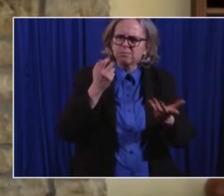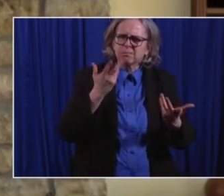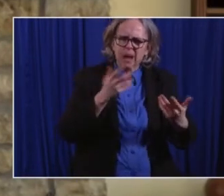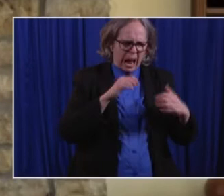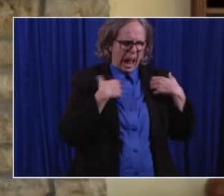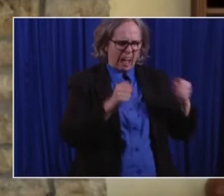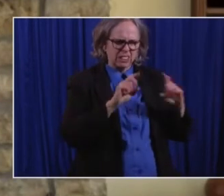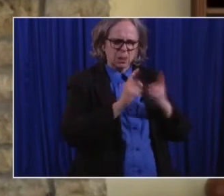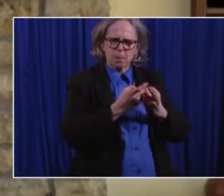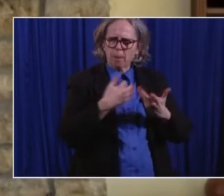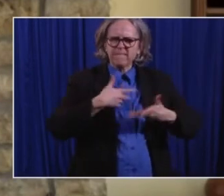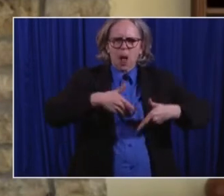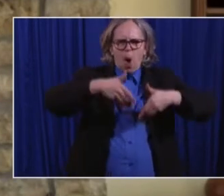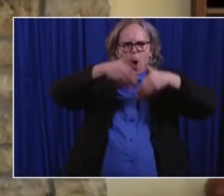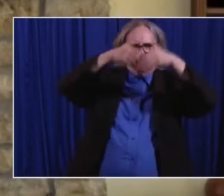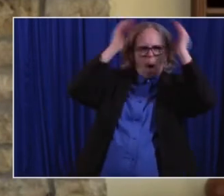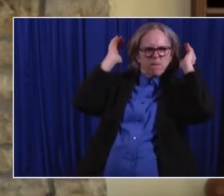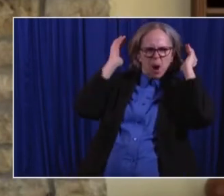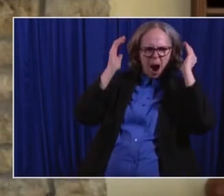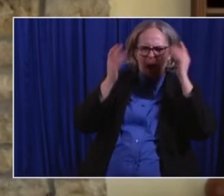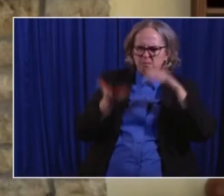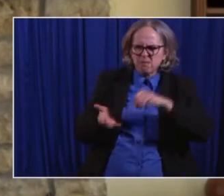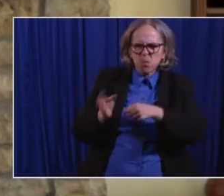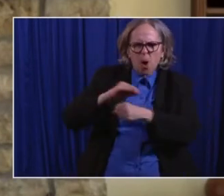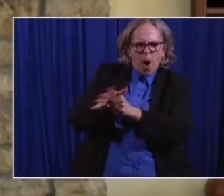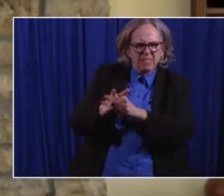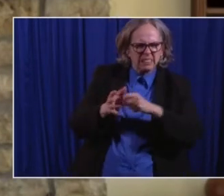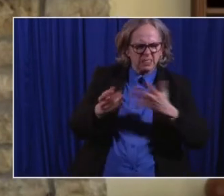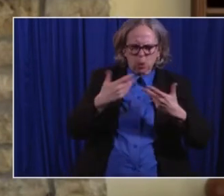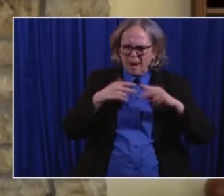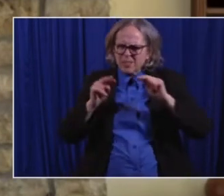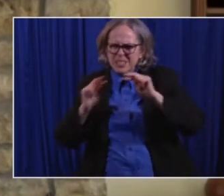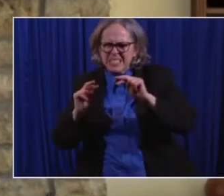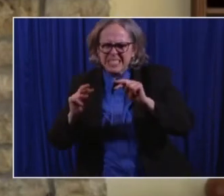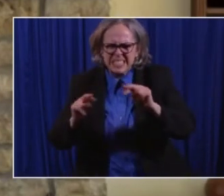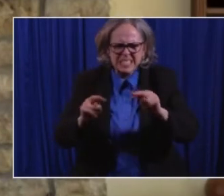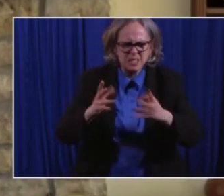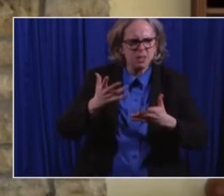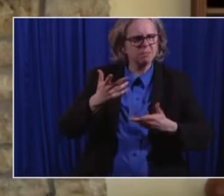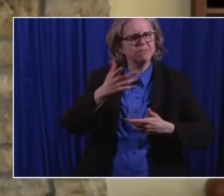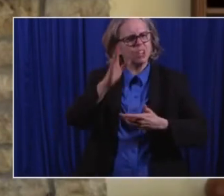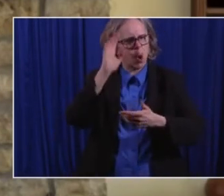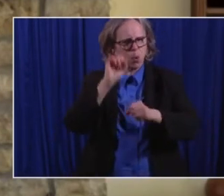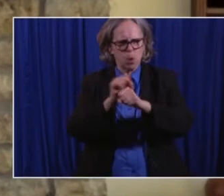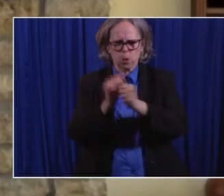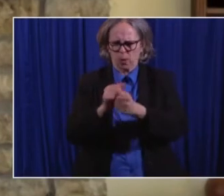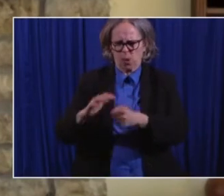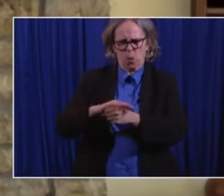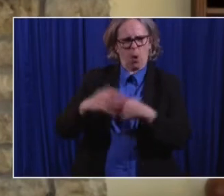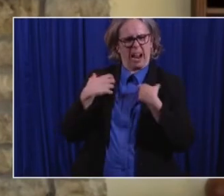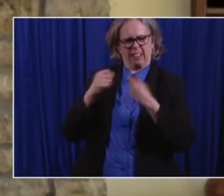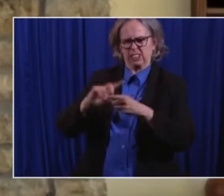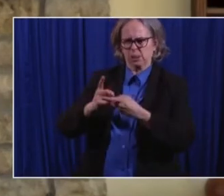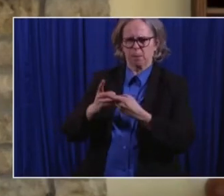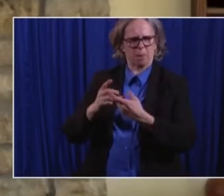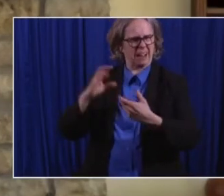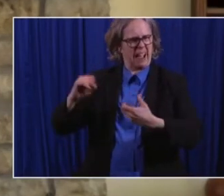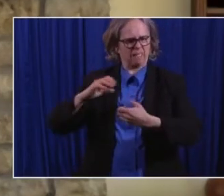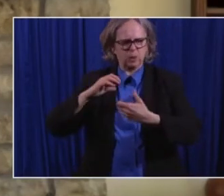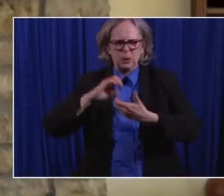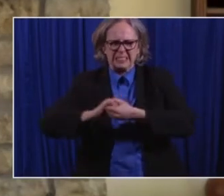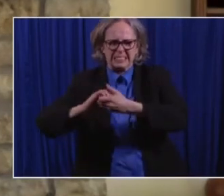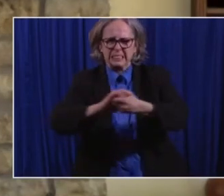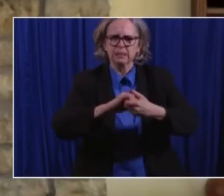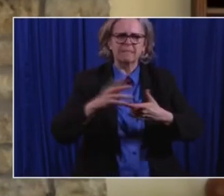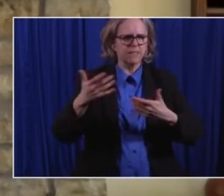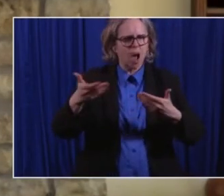continue to look at, continue to monitor, and continue to work with our local health departments. We have people who we have employed to help local